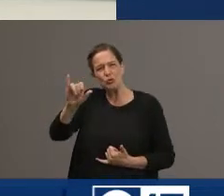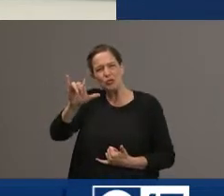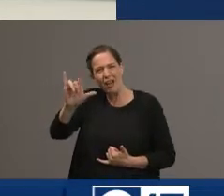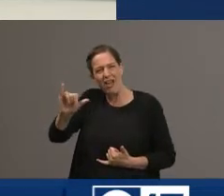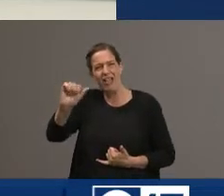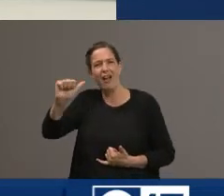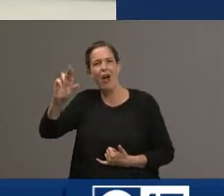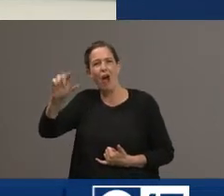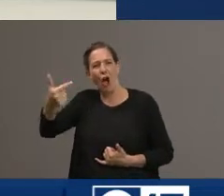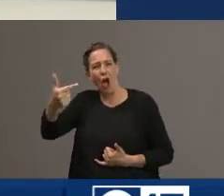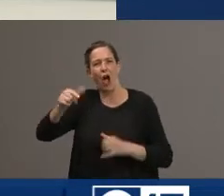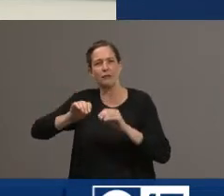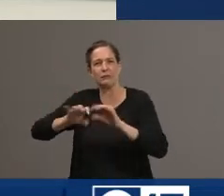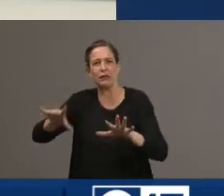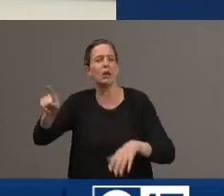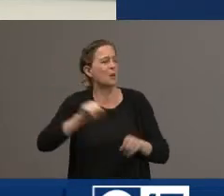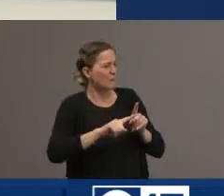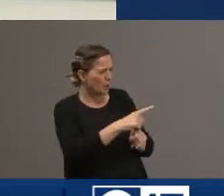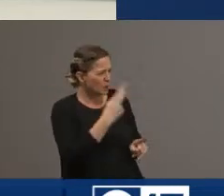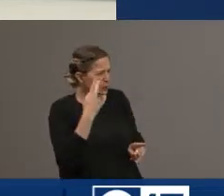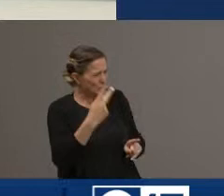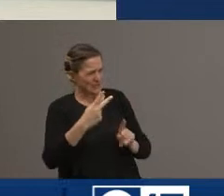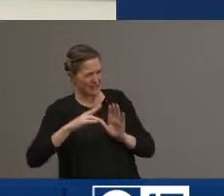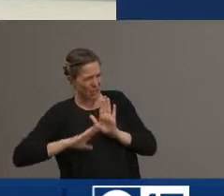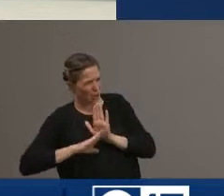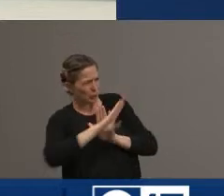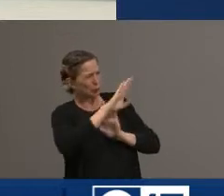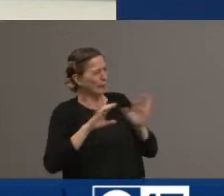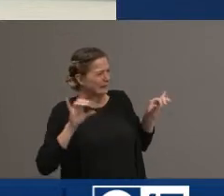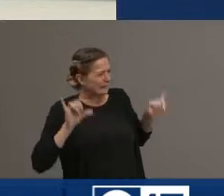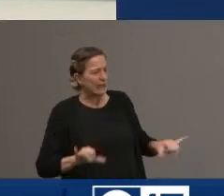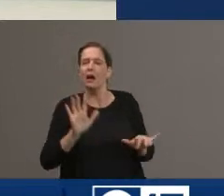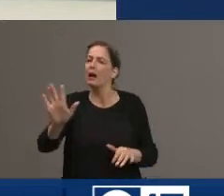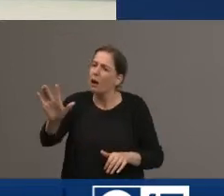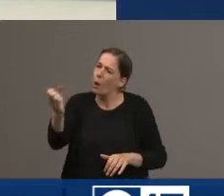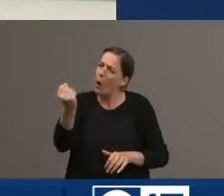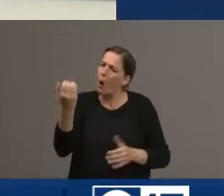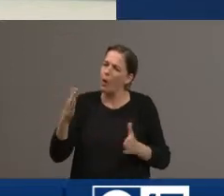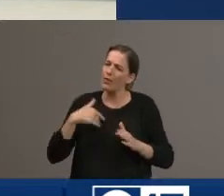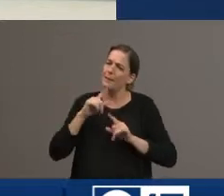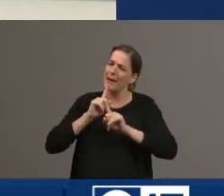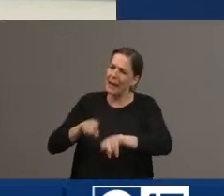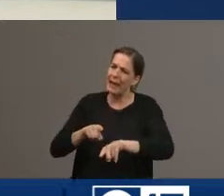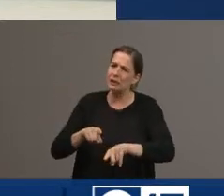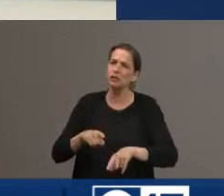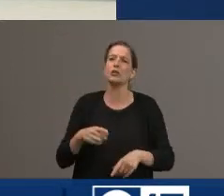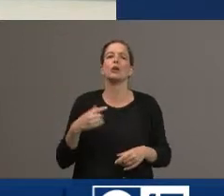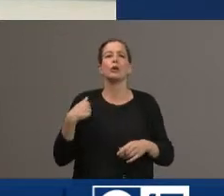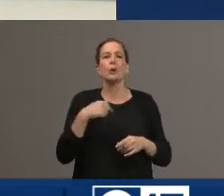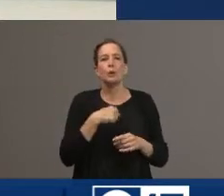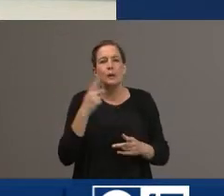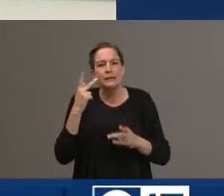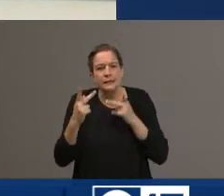coronavirus. Can I finish the answer, please? Okay. Can I finish the answer? From the